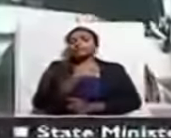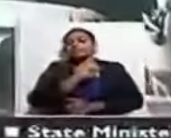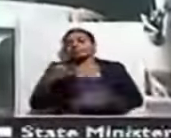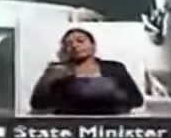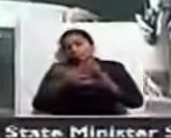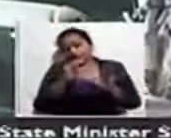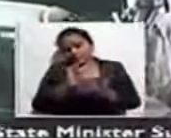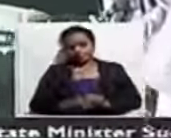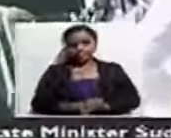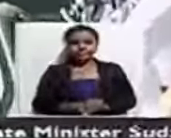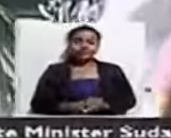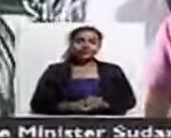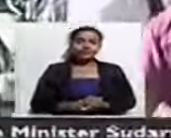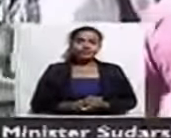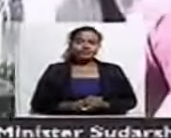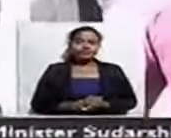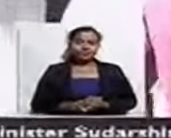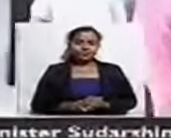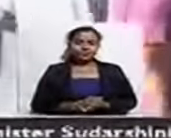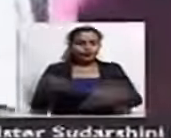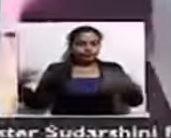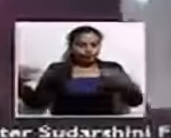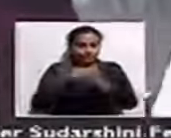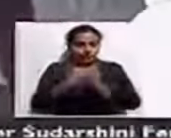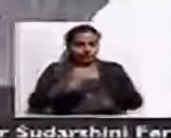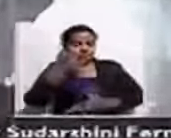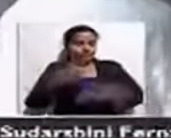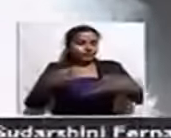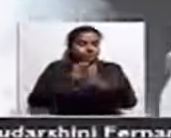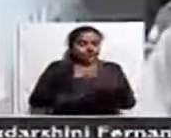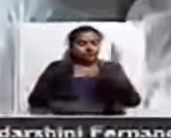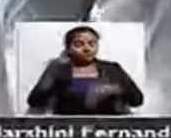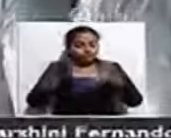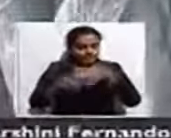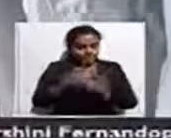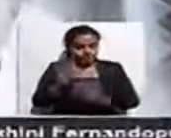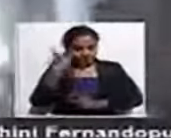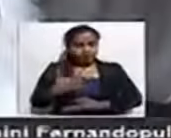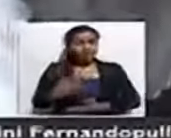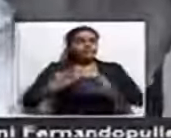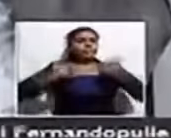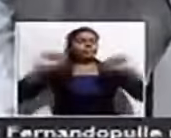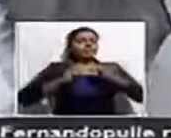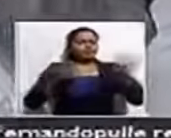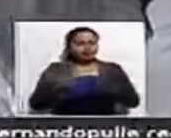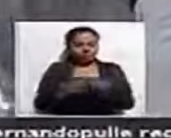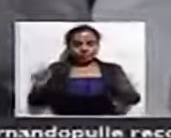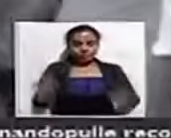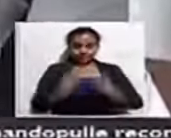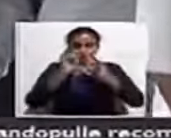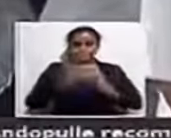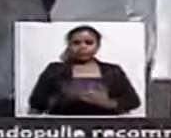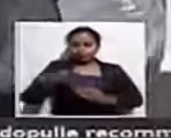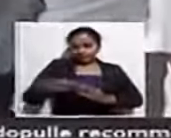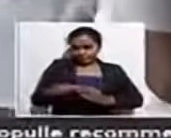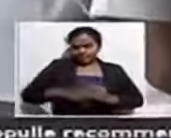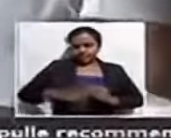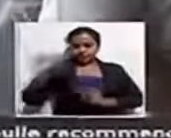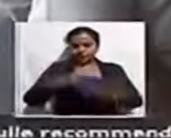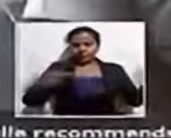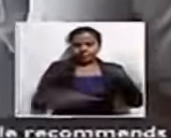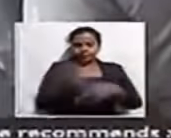A group of Samage Janabalavege parliamentarians staged a protest near the parliamentary complex on the Colombo Port City Economic Commission bill